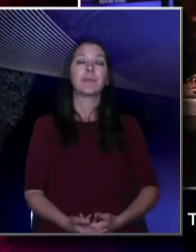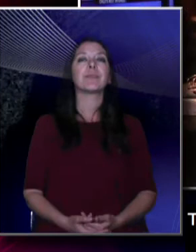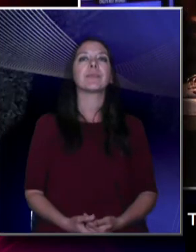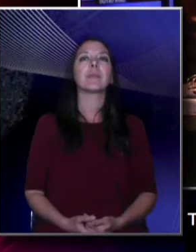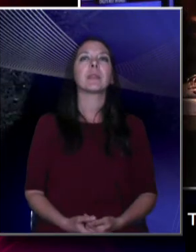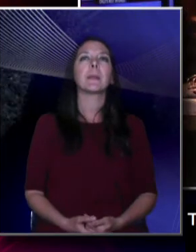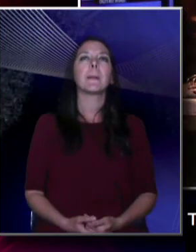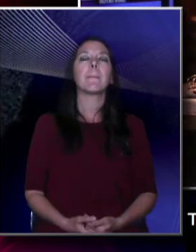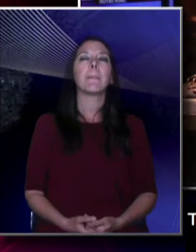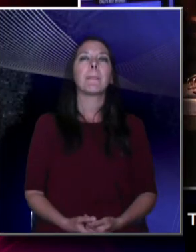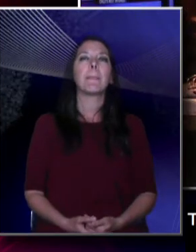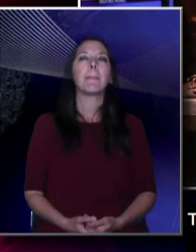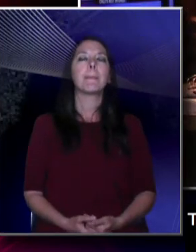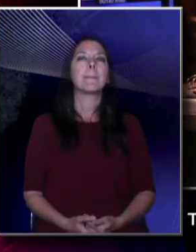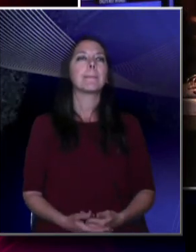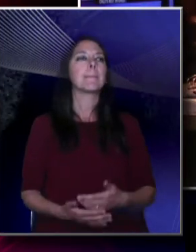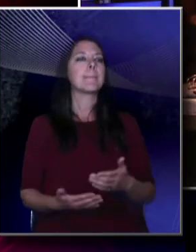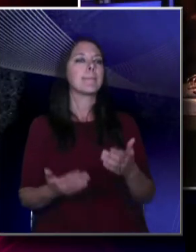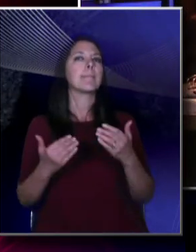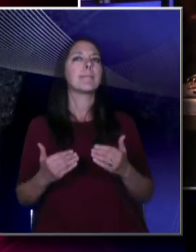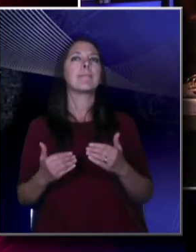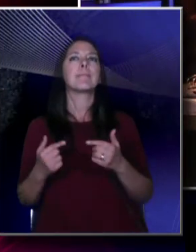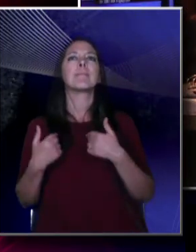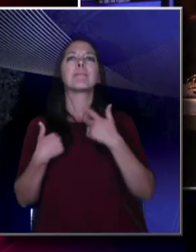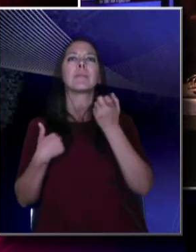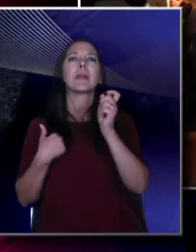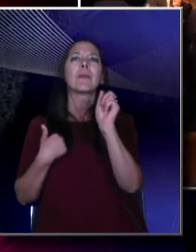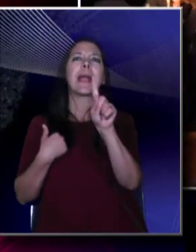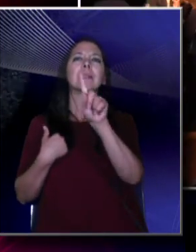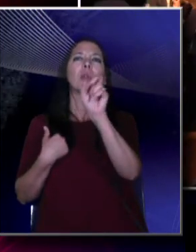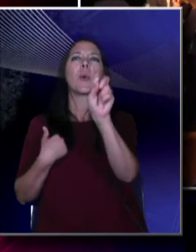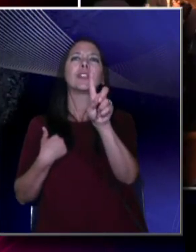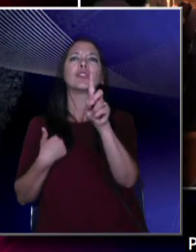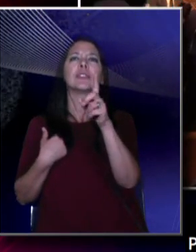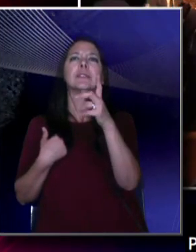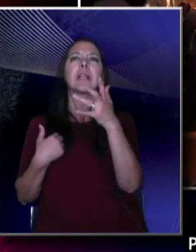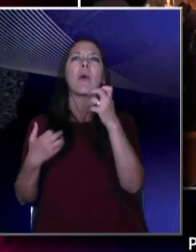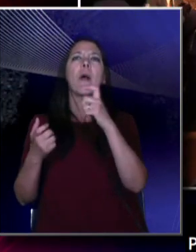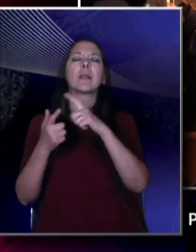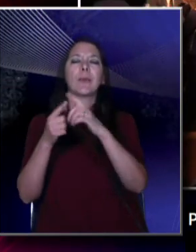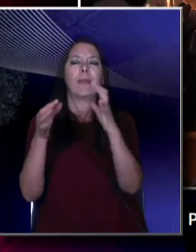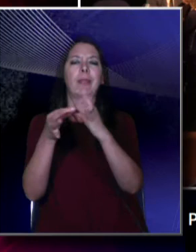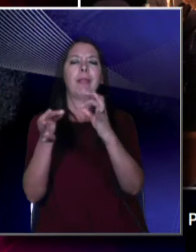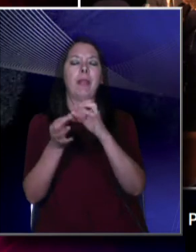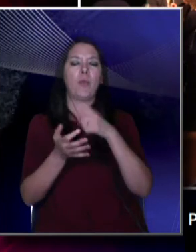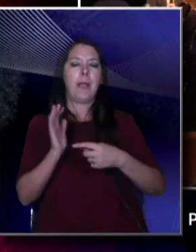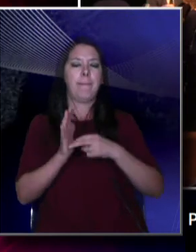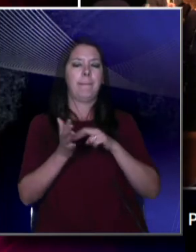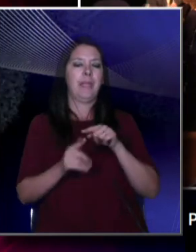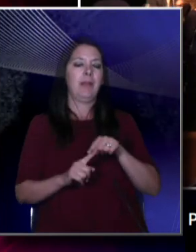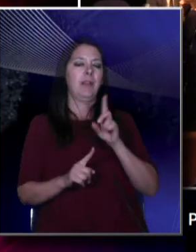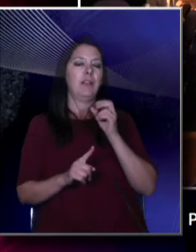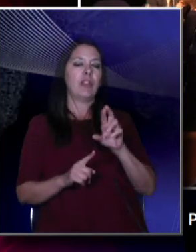Okay. Can I ask a question? I'm going to sort of piggyback on to what Dr. Sims is saying.